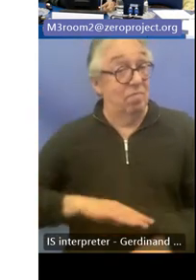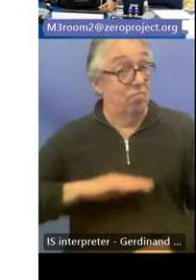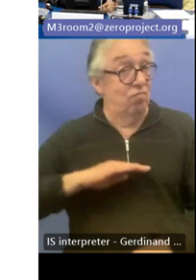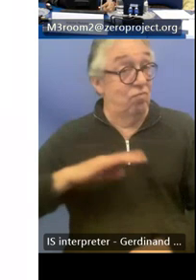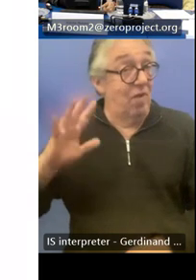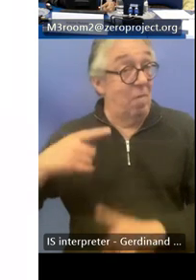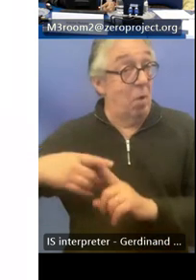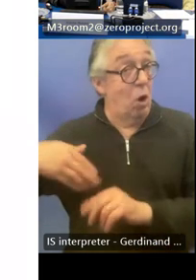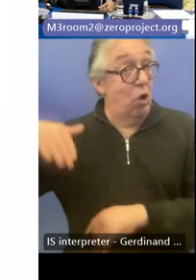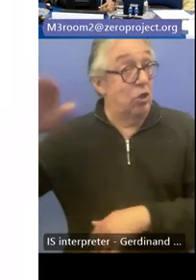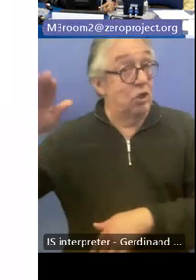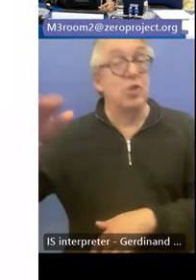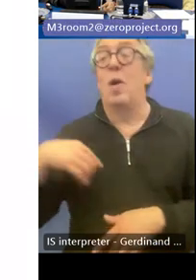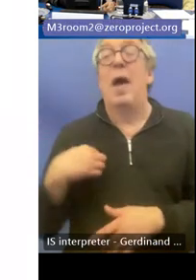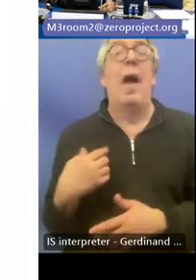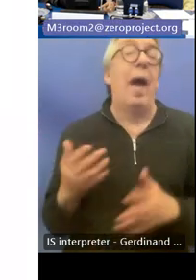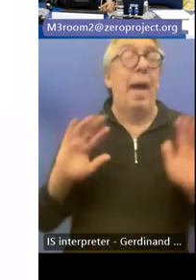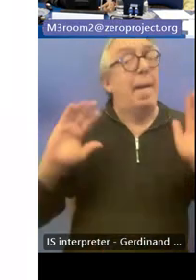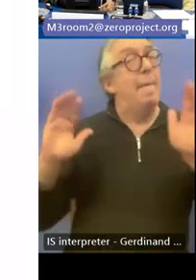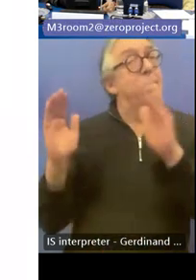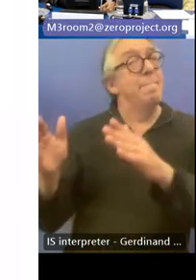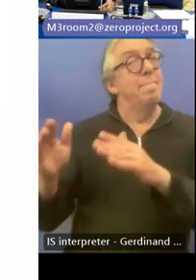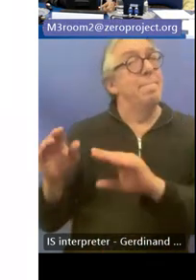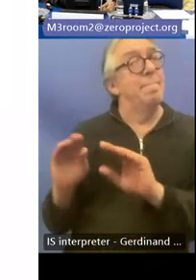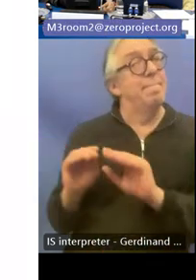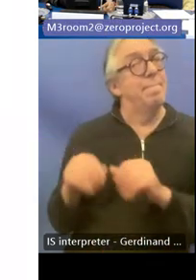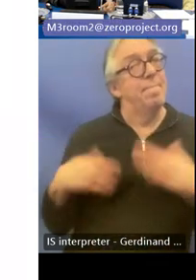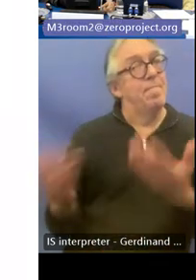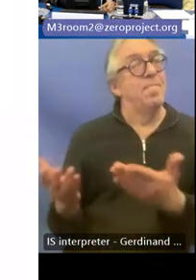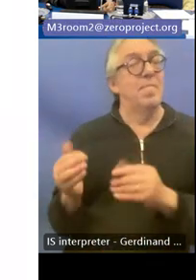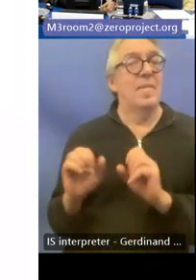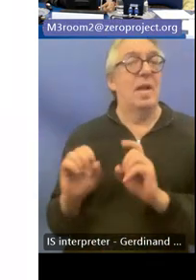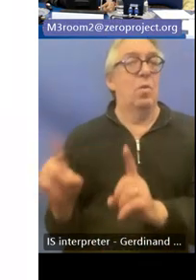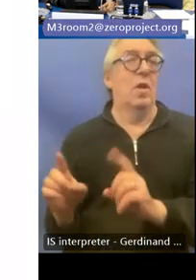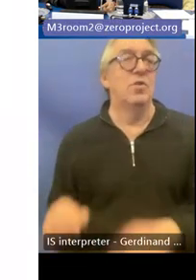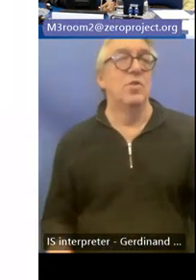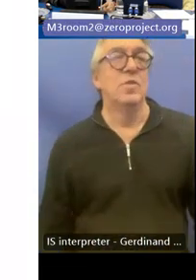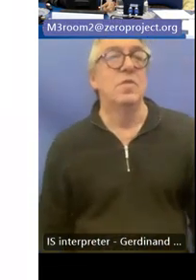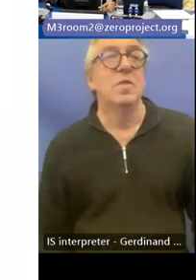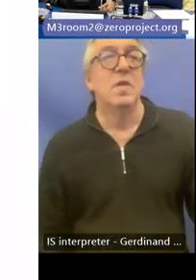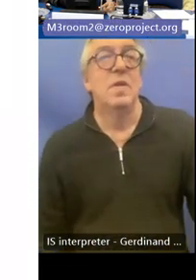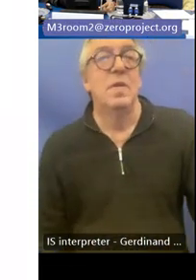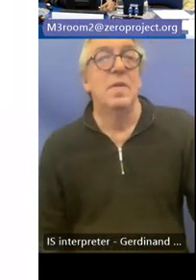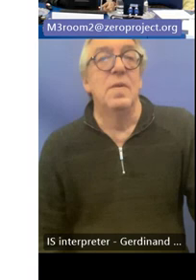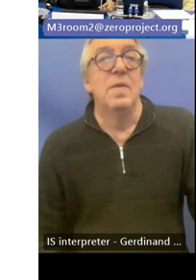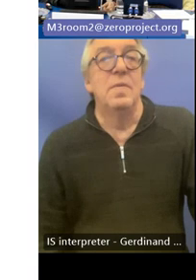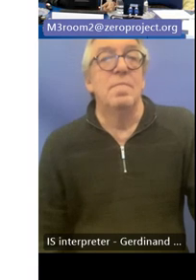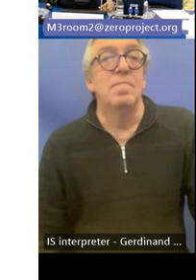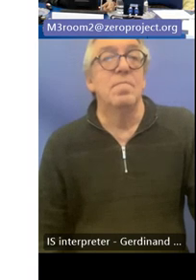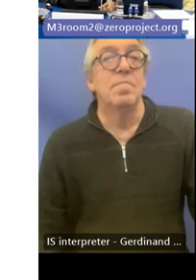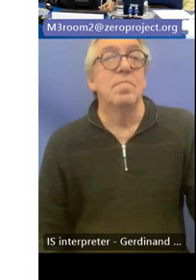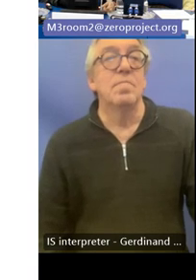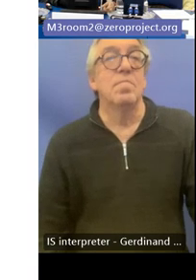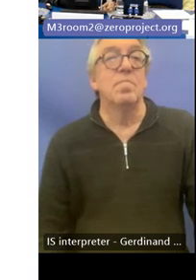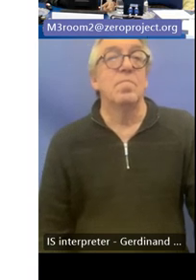really, DRRA is presenting their education model second time since Zero Project. We was awarded in